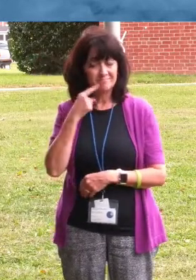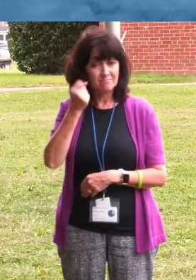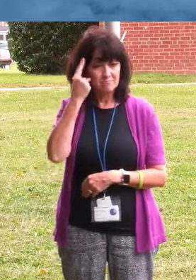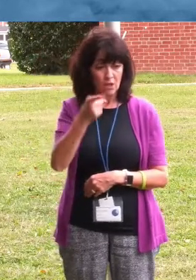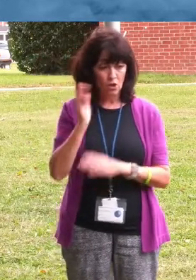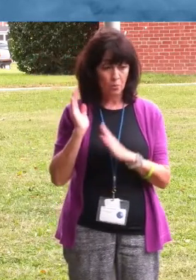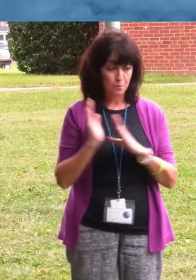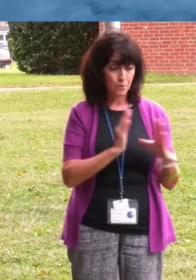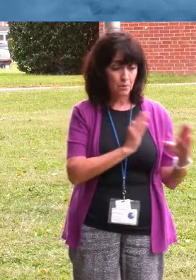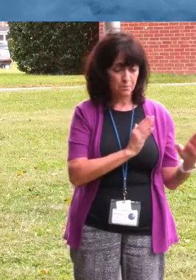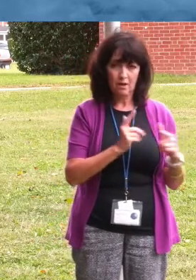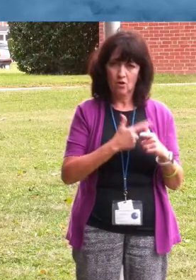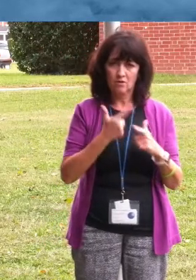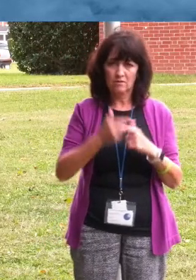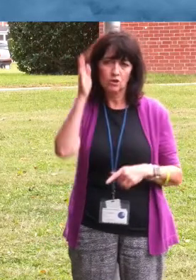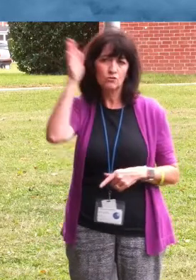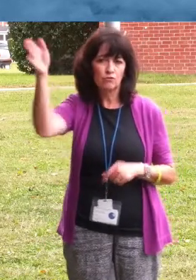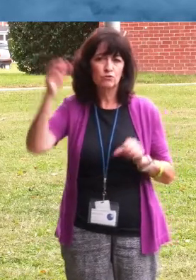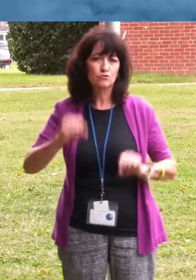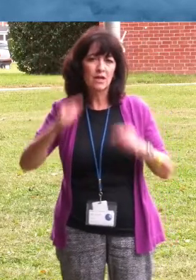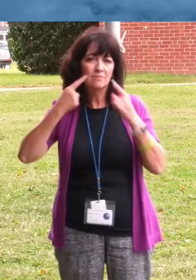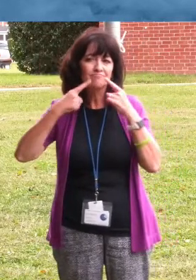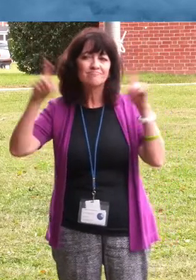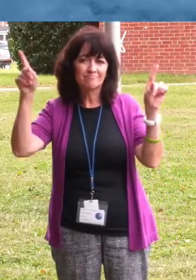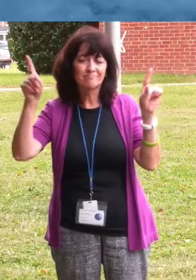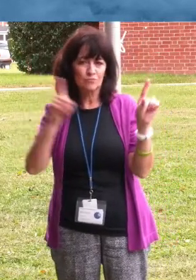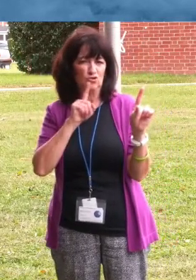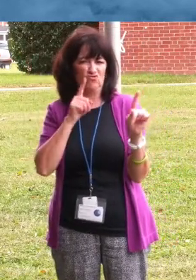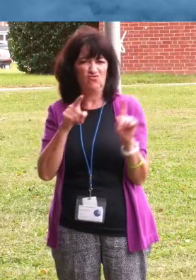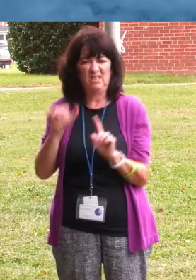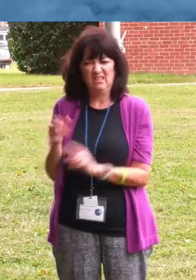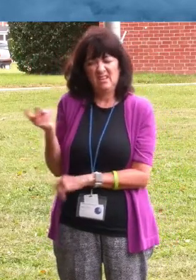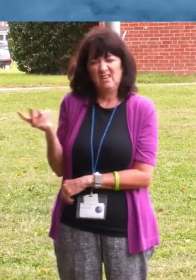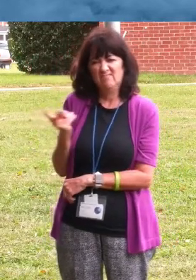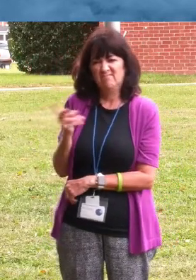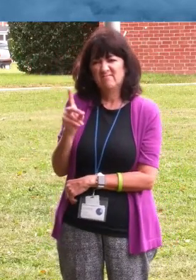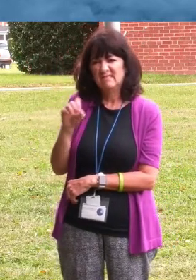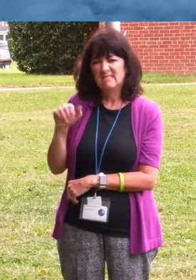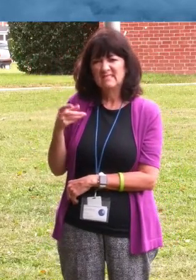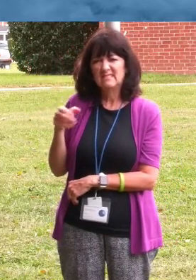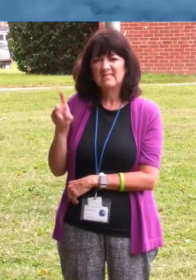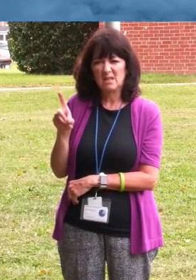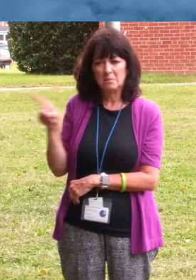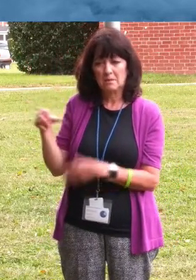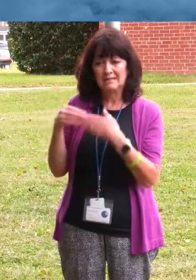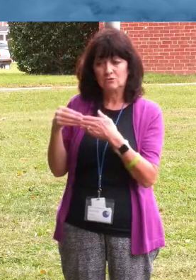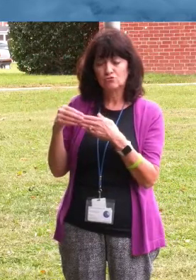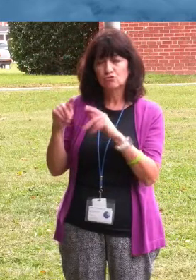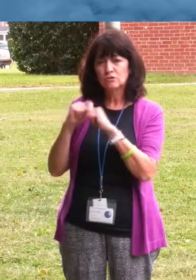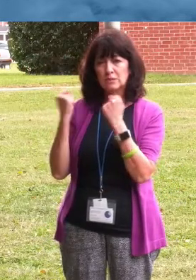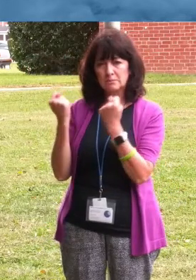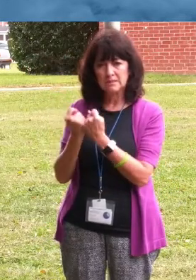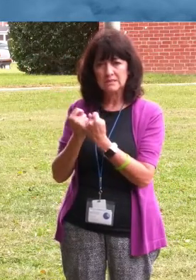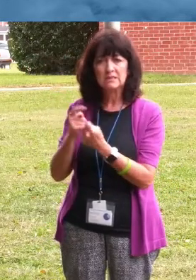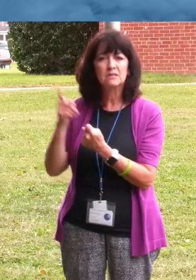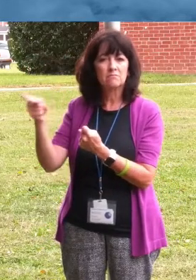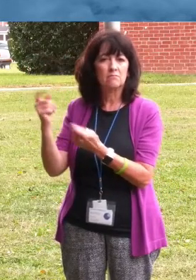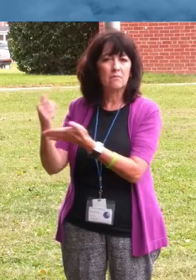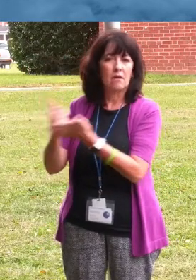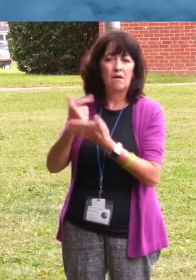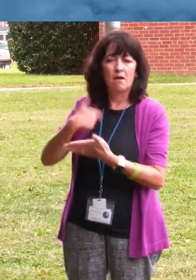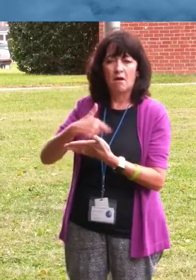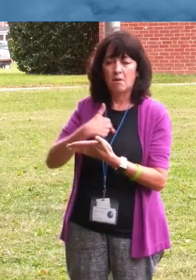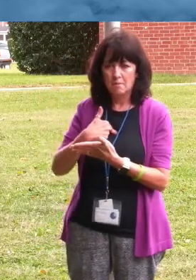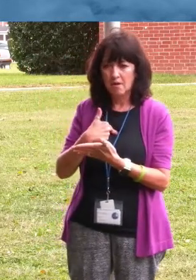situation. It really was the foresight and preparedness of the DSAPID leadership team that enabled us to move quickly into action, with obviously the